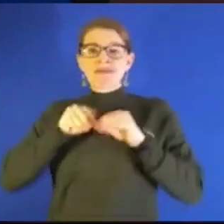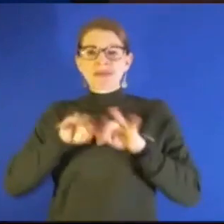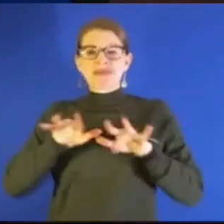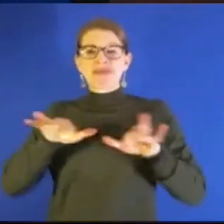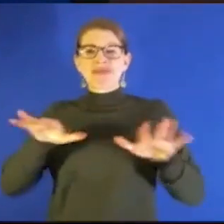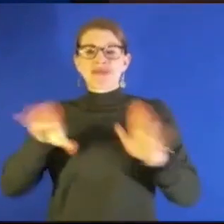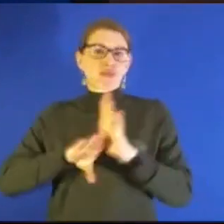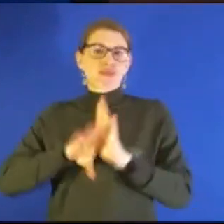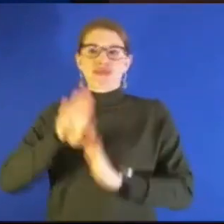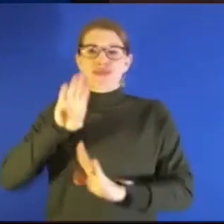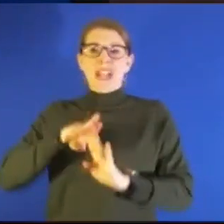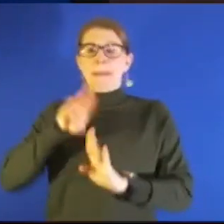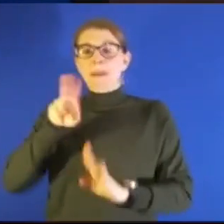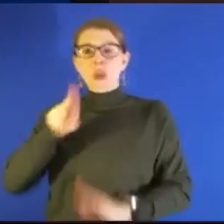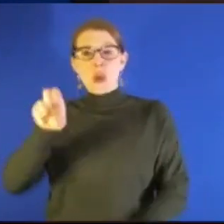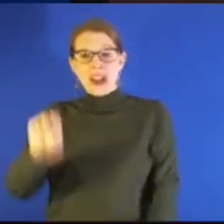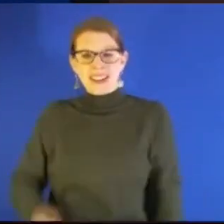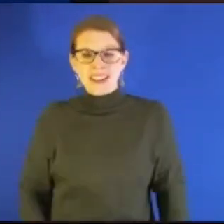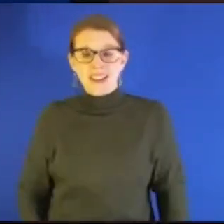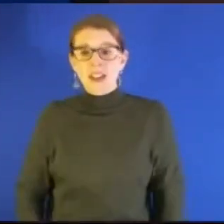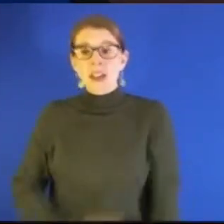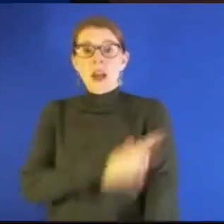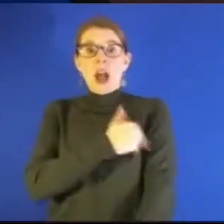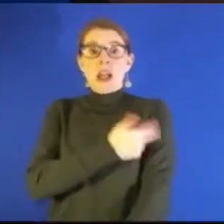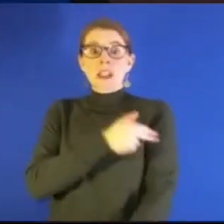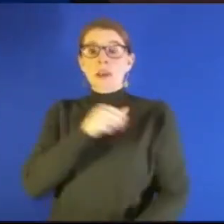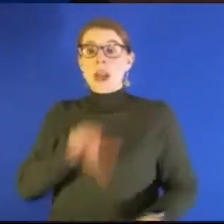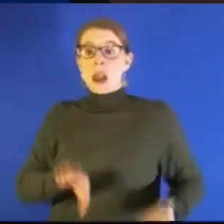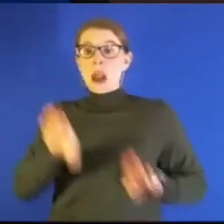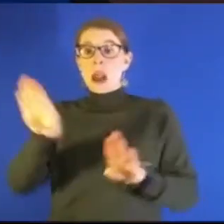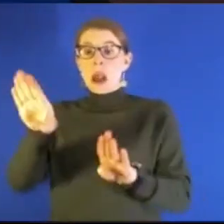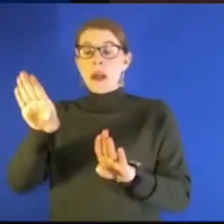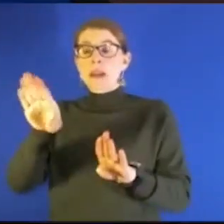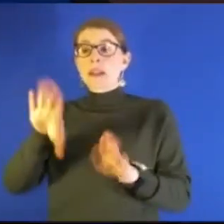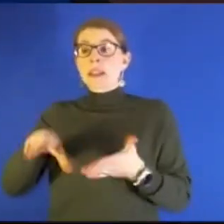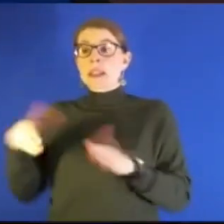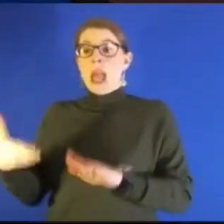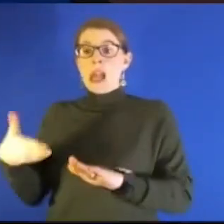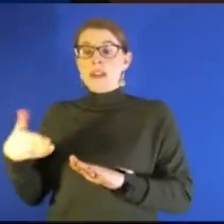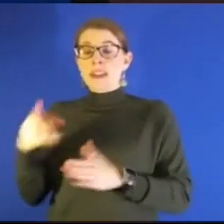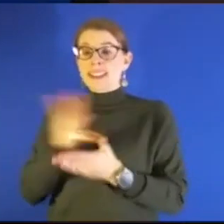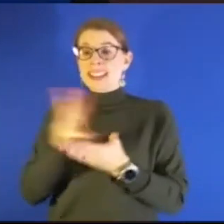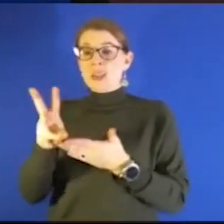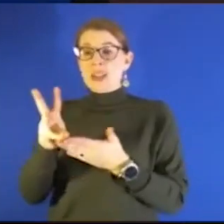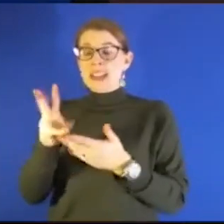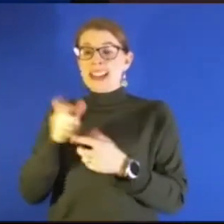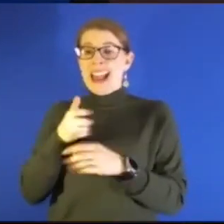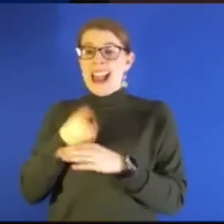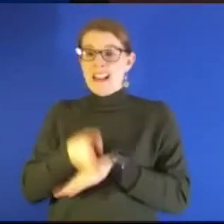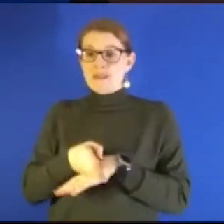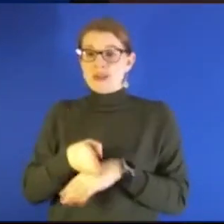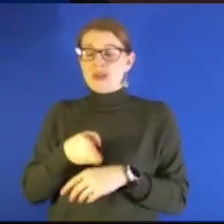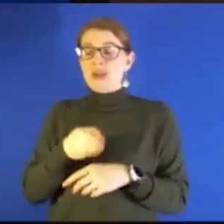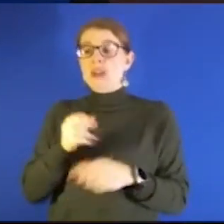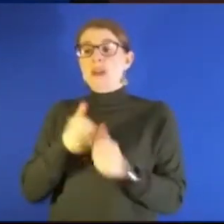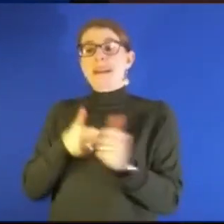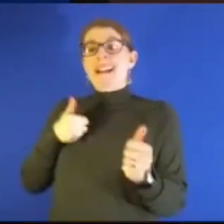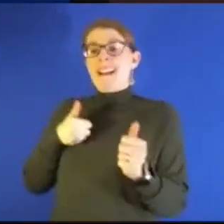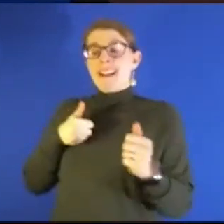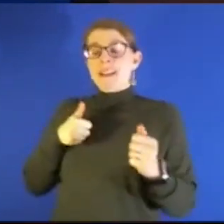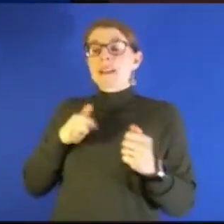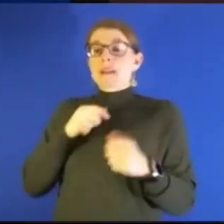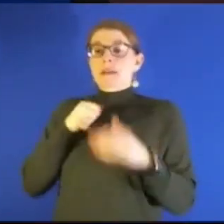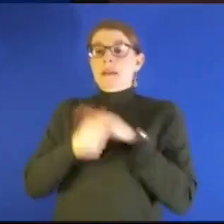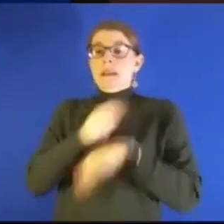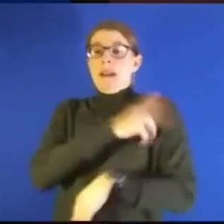that hospitalizations aren't going up and deaths aren't going up. Deaths lag a good 6 weeks, 4 to 6 weeks behind the rate of hospitalizations. So don't even tell